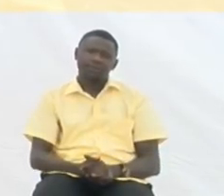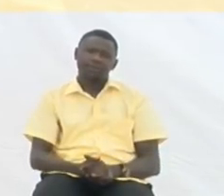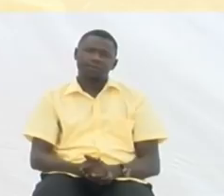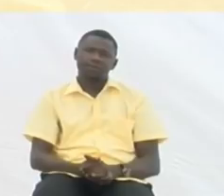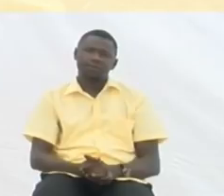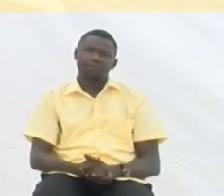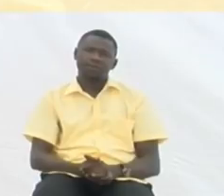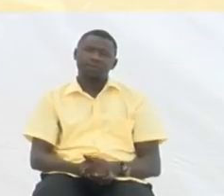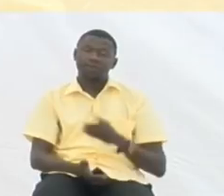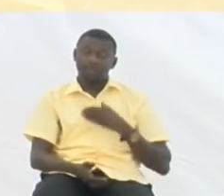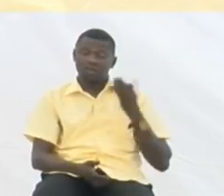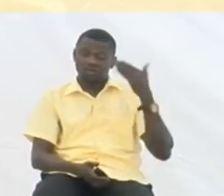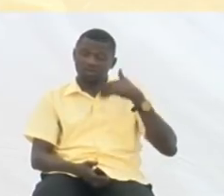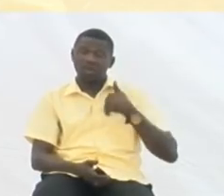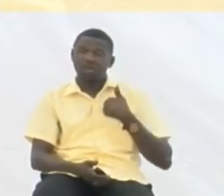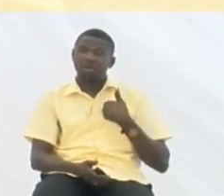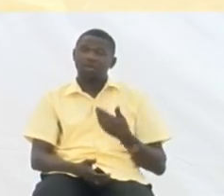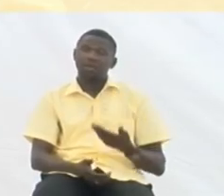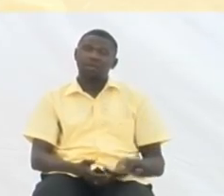They come here after us.